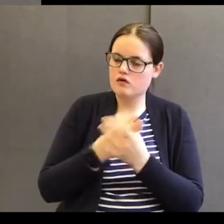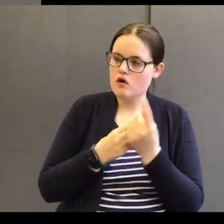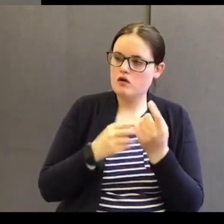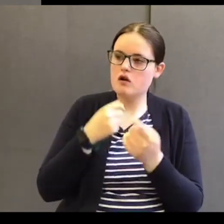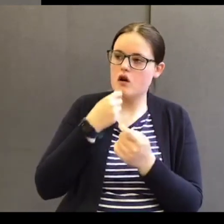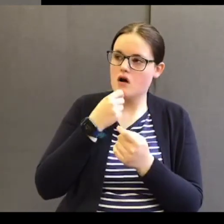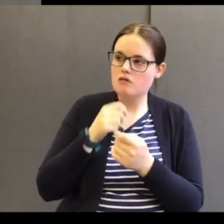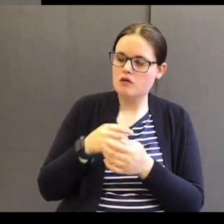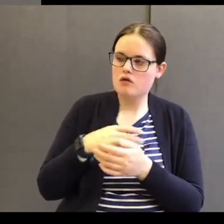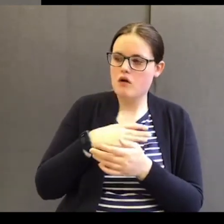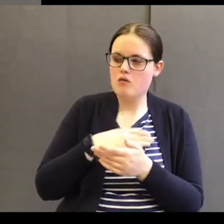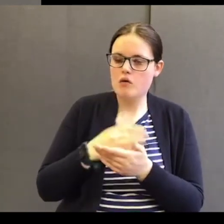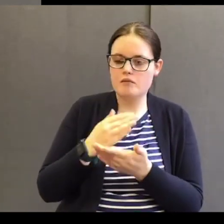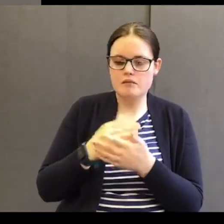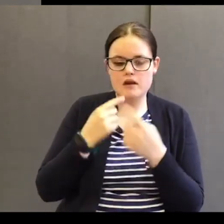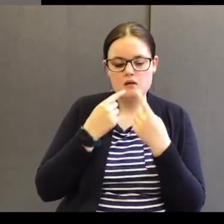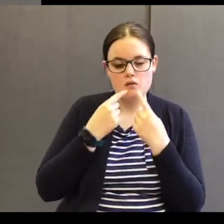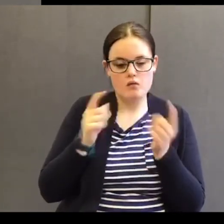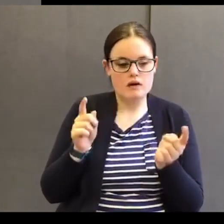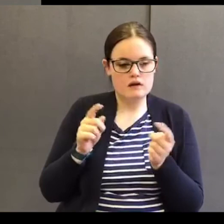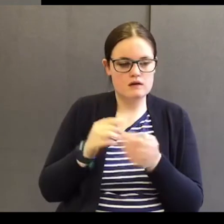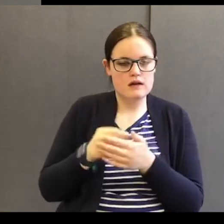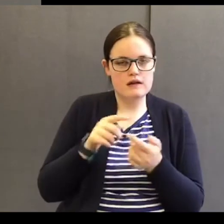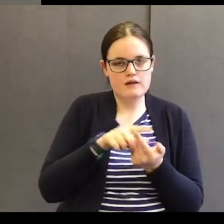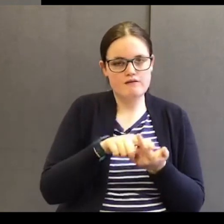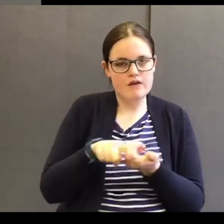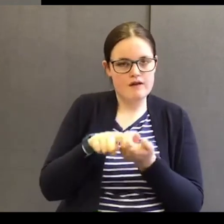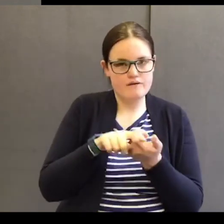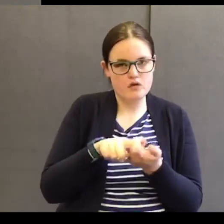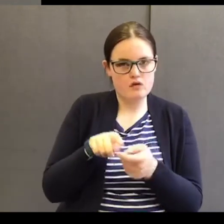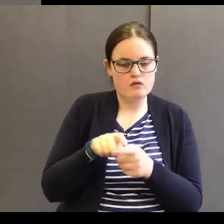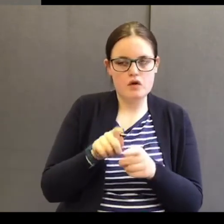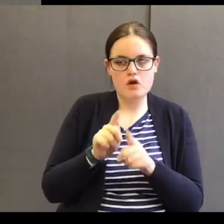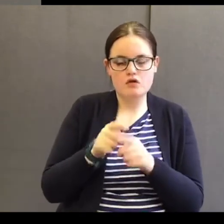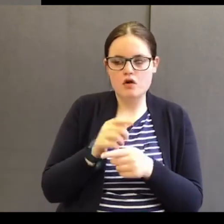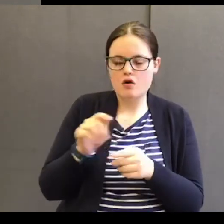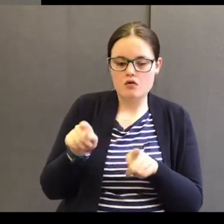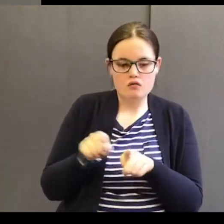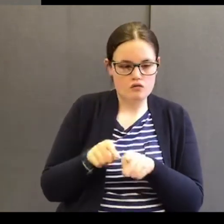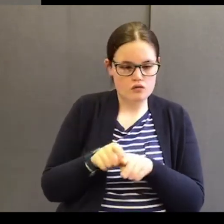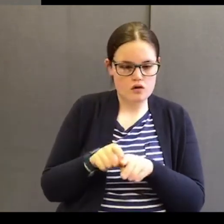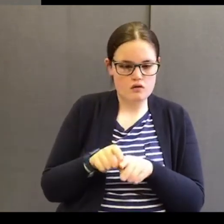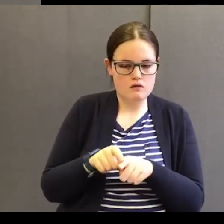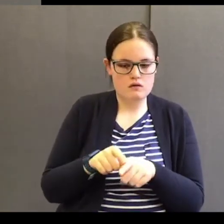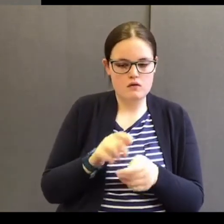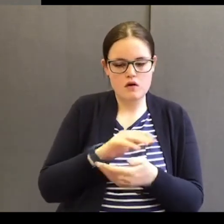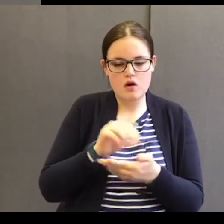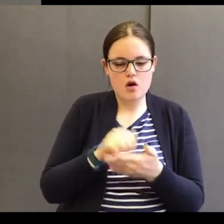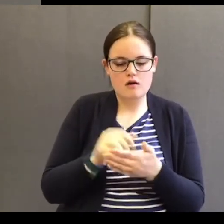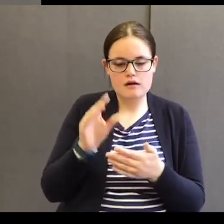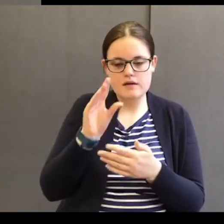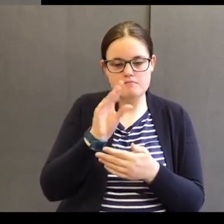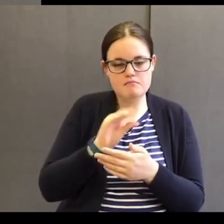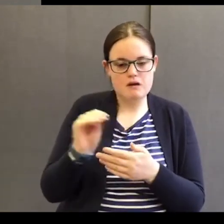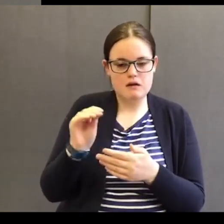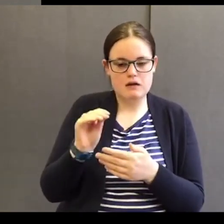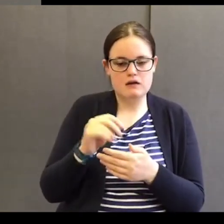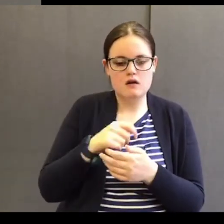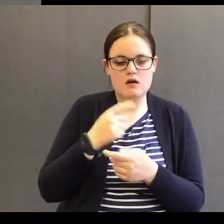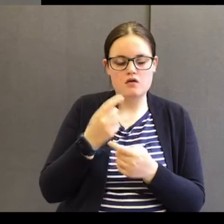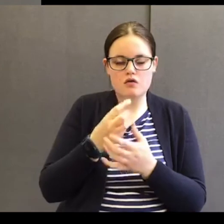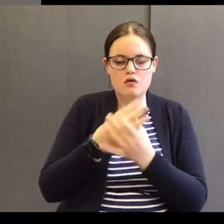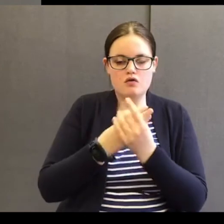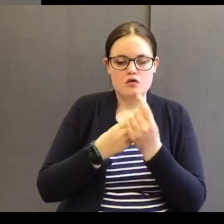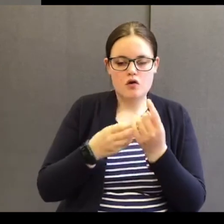and every child of God will desire to be a witness that's faithful, and so also